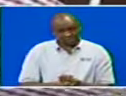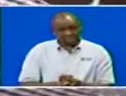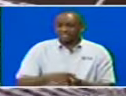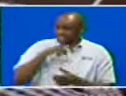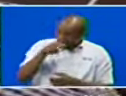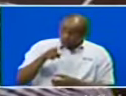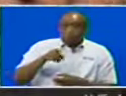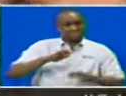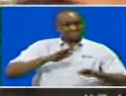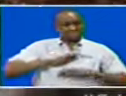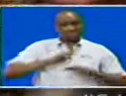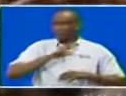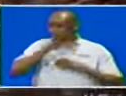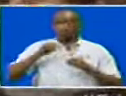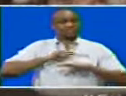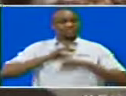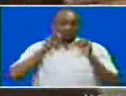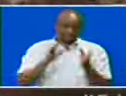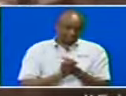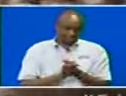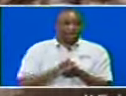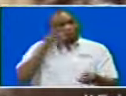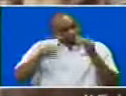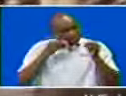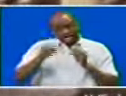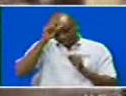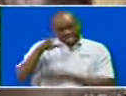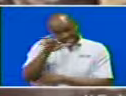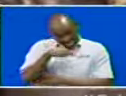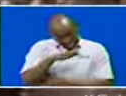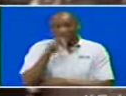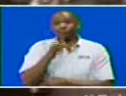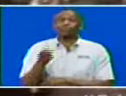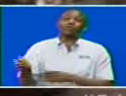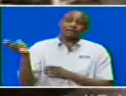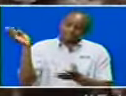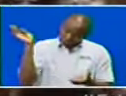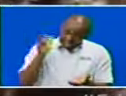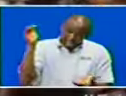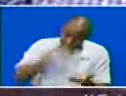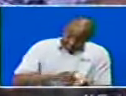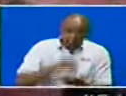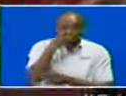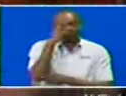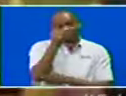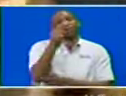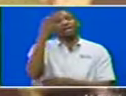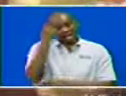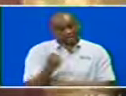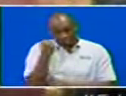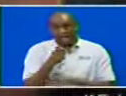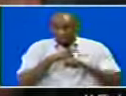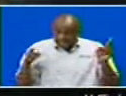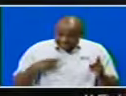to the satisfaction of everybody. The Busia gubernatorial primaries will be repeated on the 25th of April, but the Orange